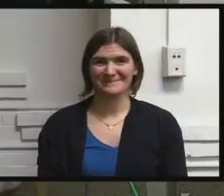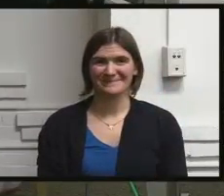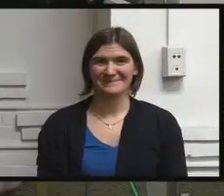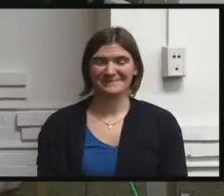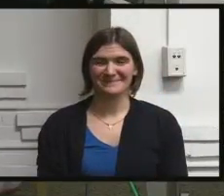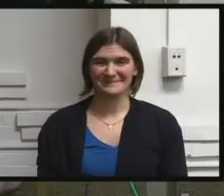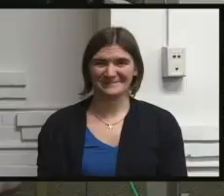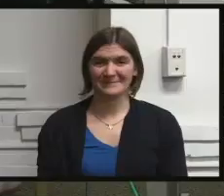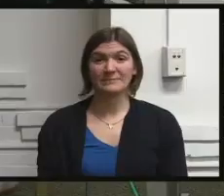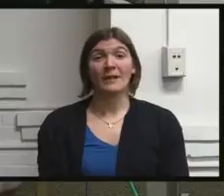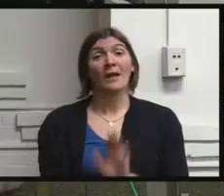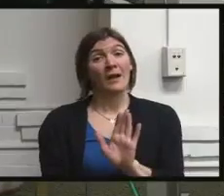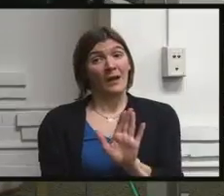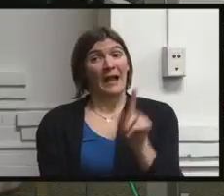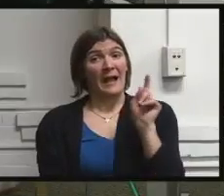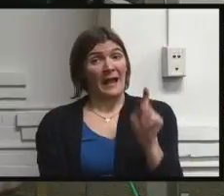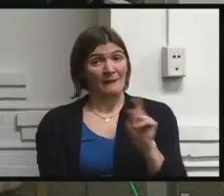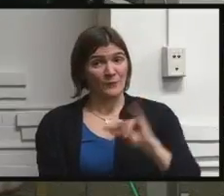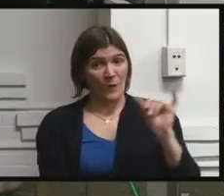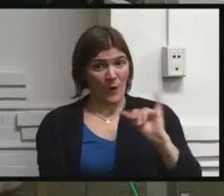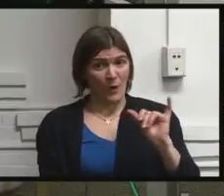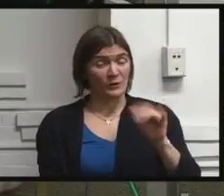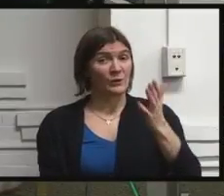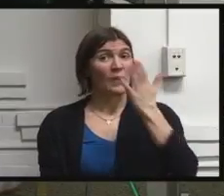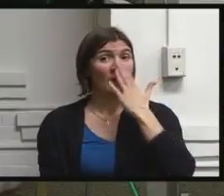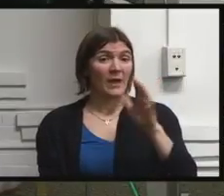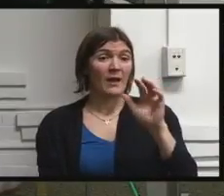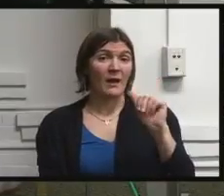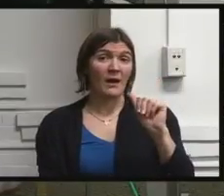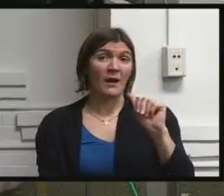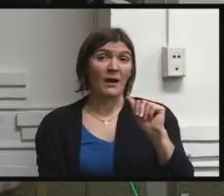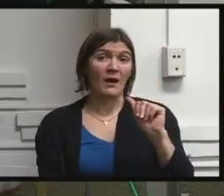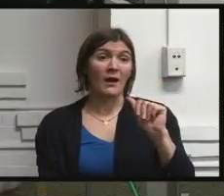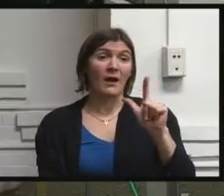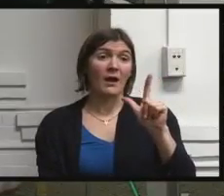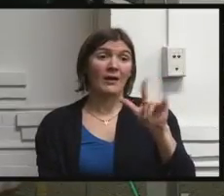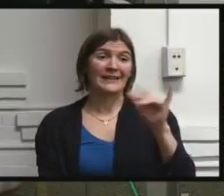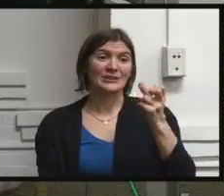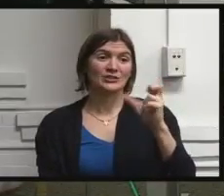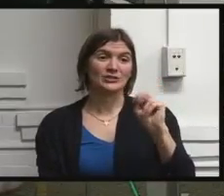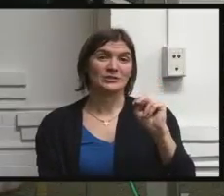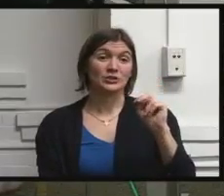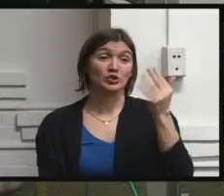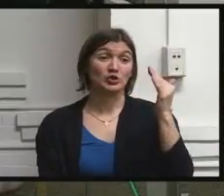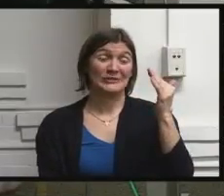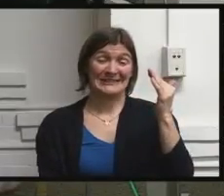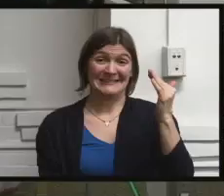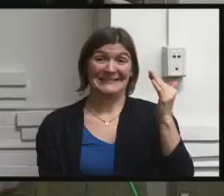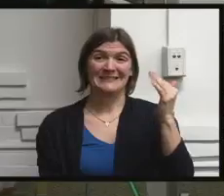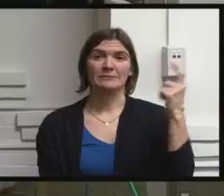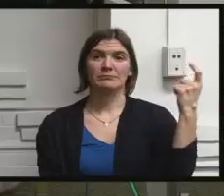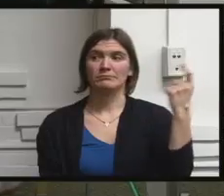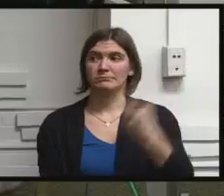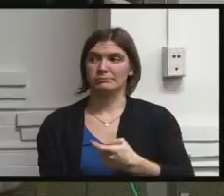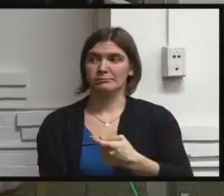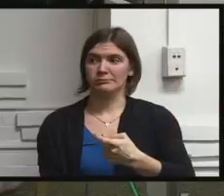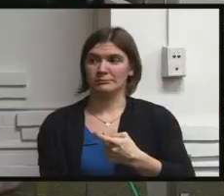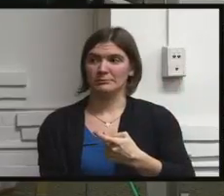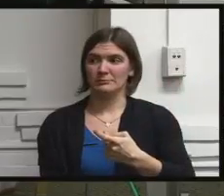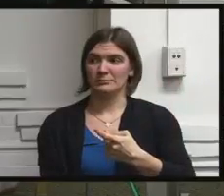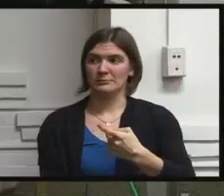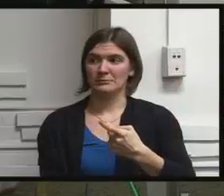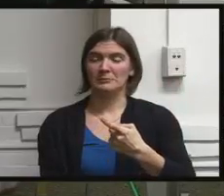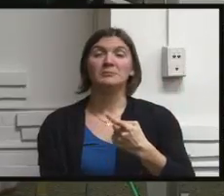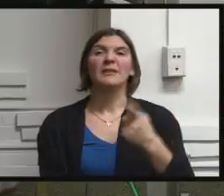I would be remiss if I didn't thank Elysian Tree Nursery for again this year, as they